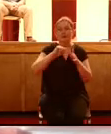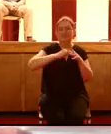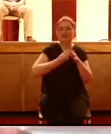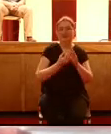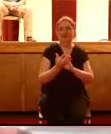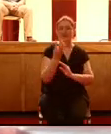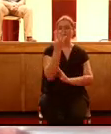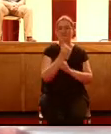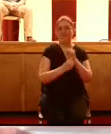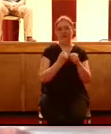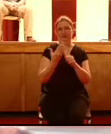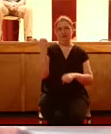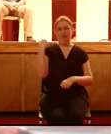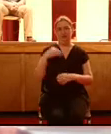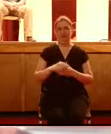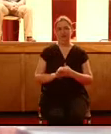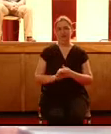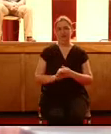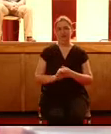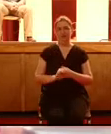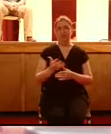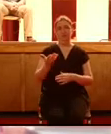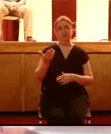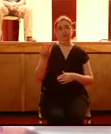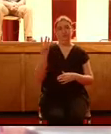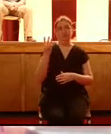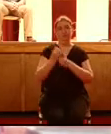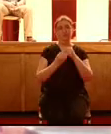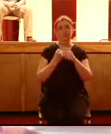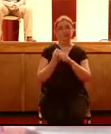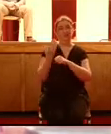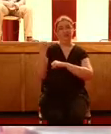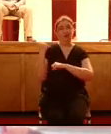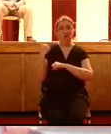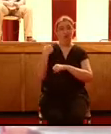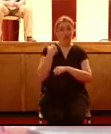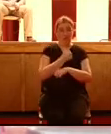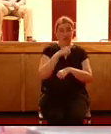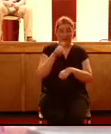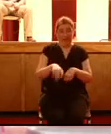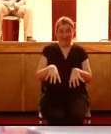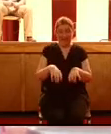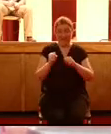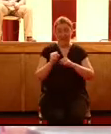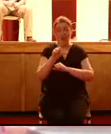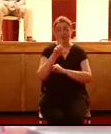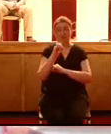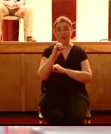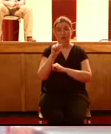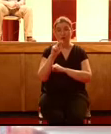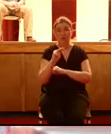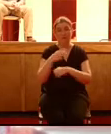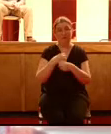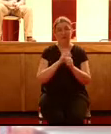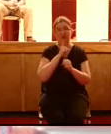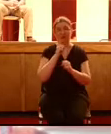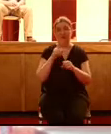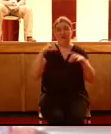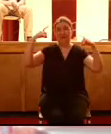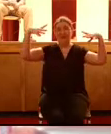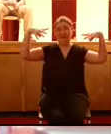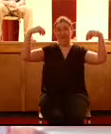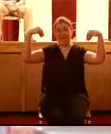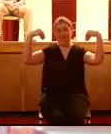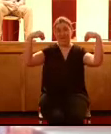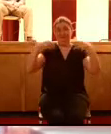of 2016, we had to get a line of credit to ensure our fund balance did not dip below the required 3%. We were operating